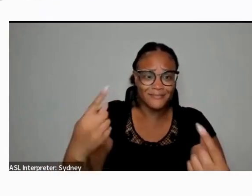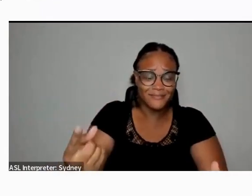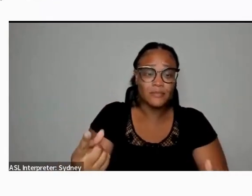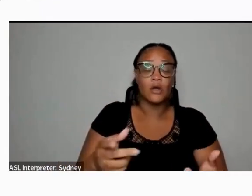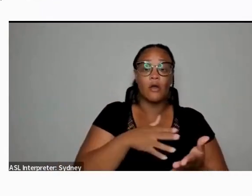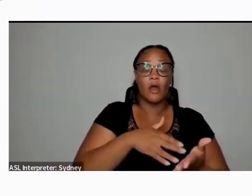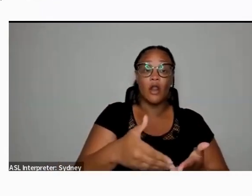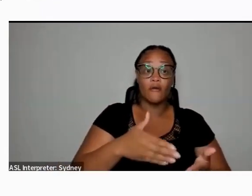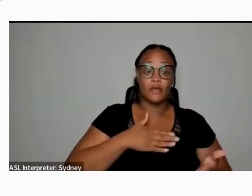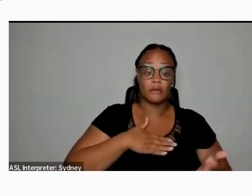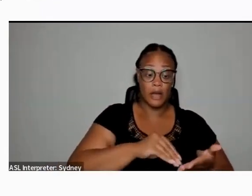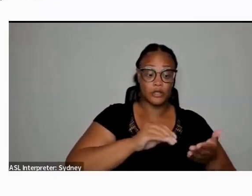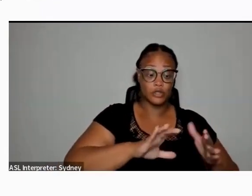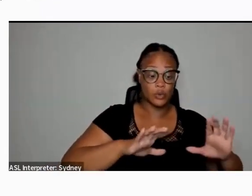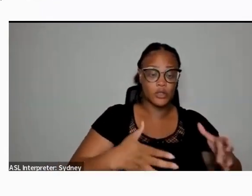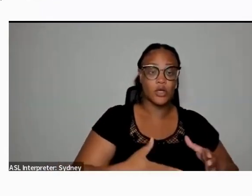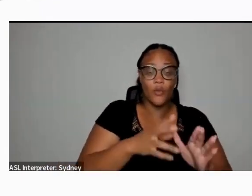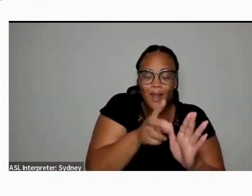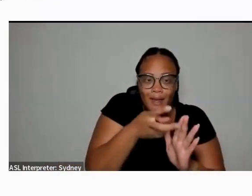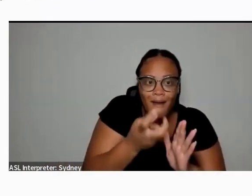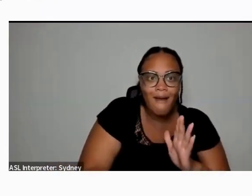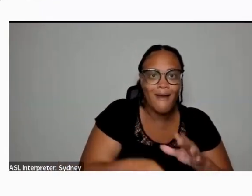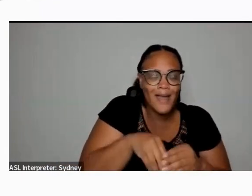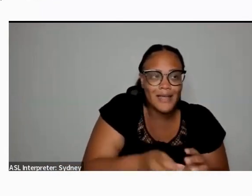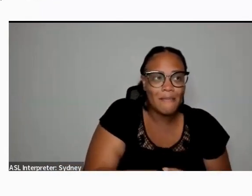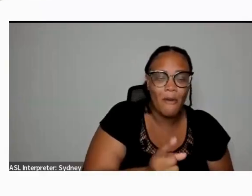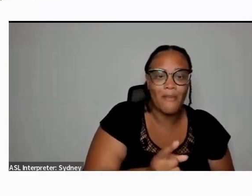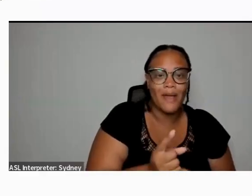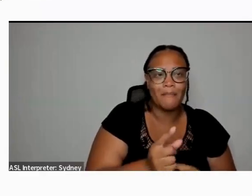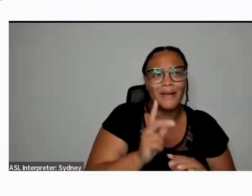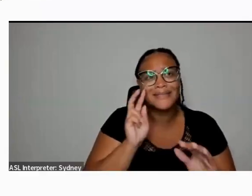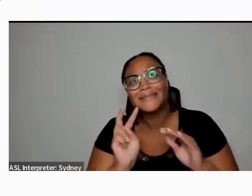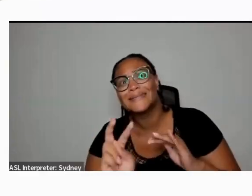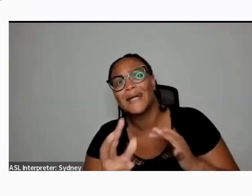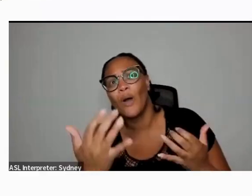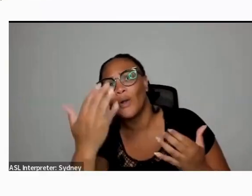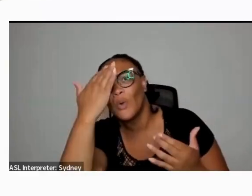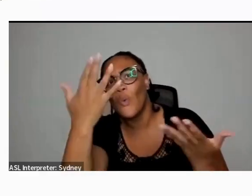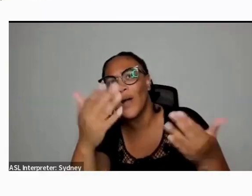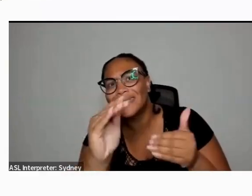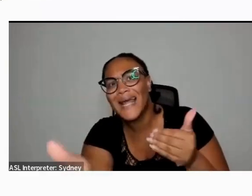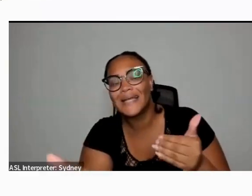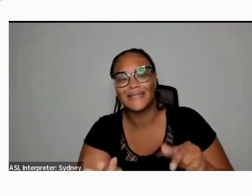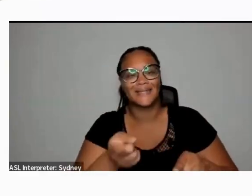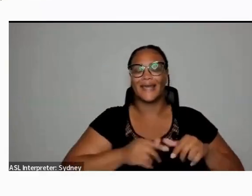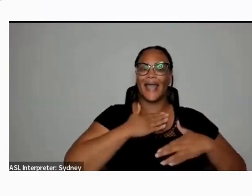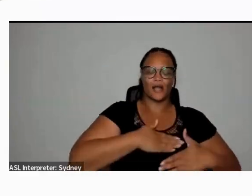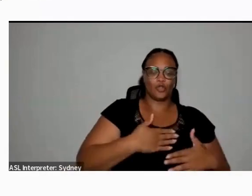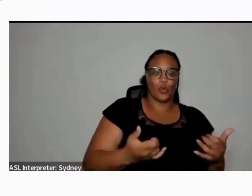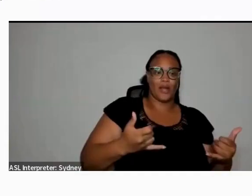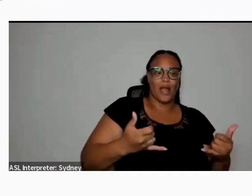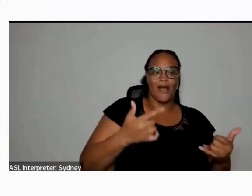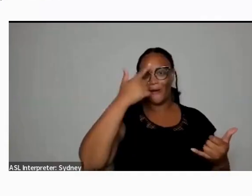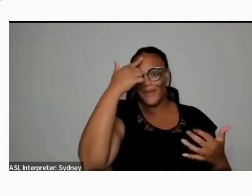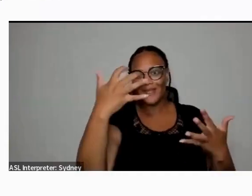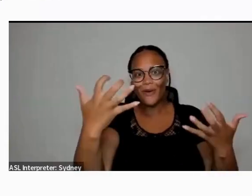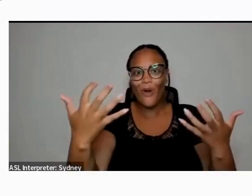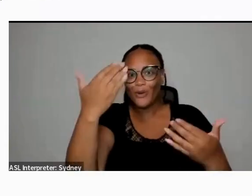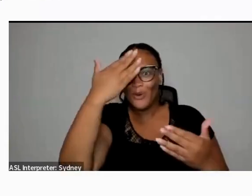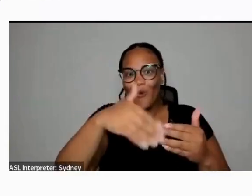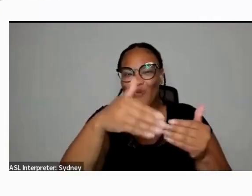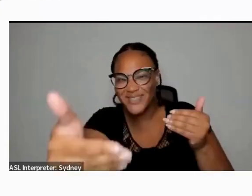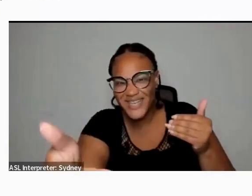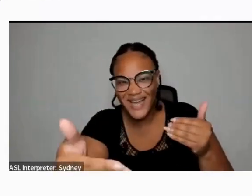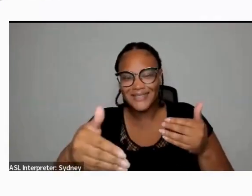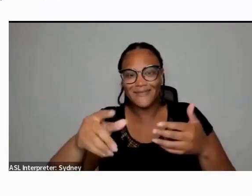in the moment, but they want to know what's going to happen next. So they really can't even enjoy because they have to know what's happening next. What's first?